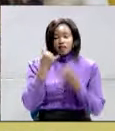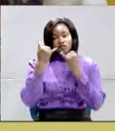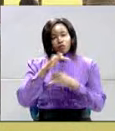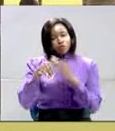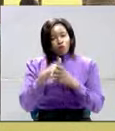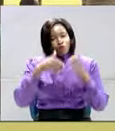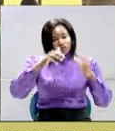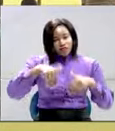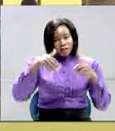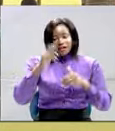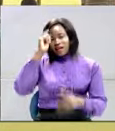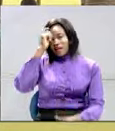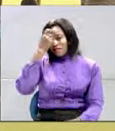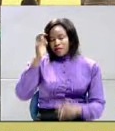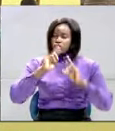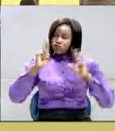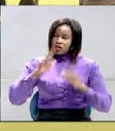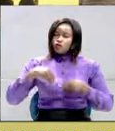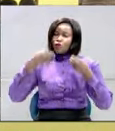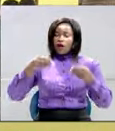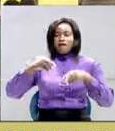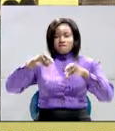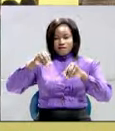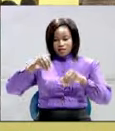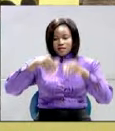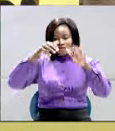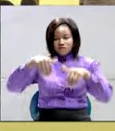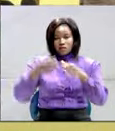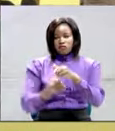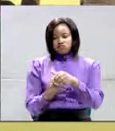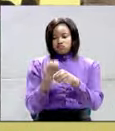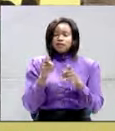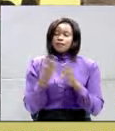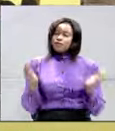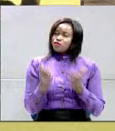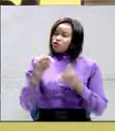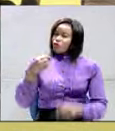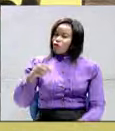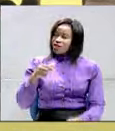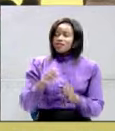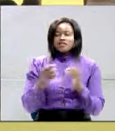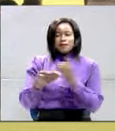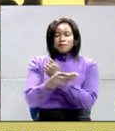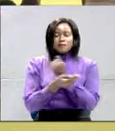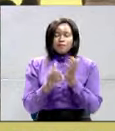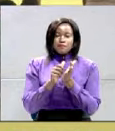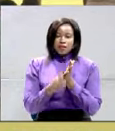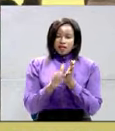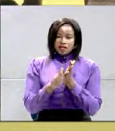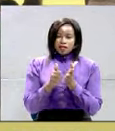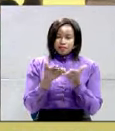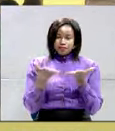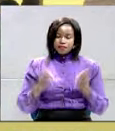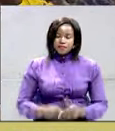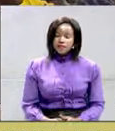that government is going to supply them with fertilizers to help them improve the quality and the yield of maize.